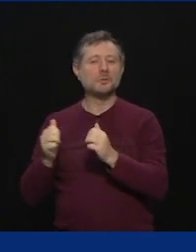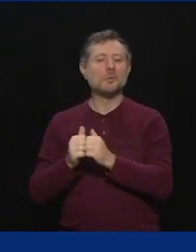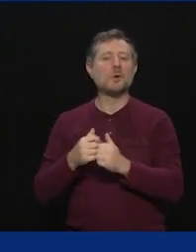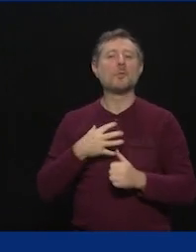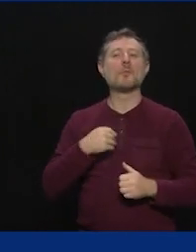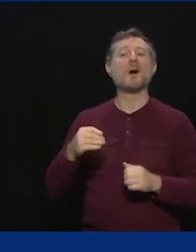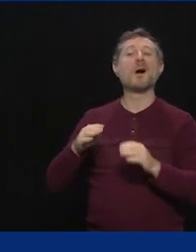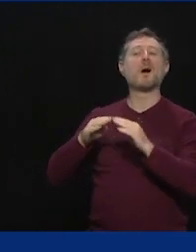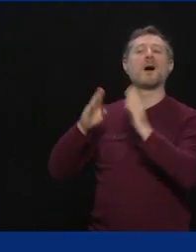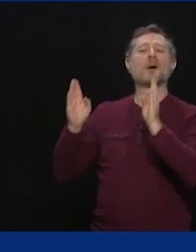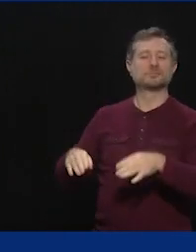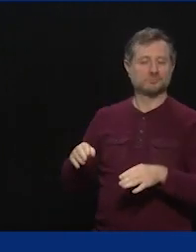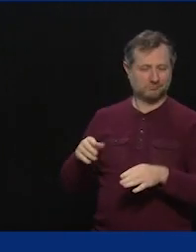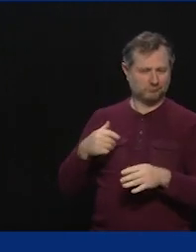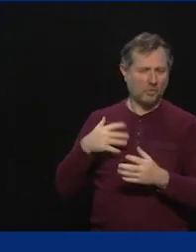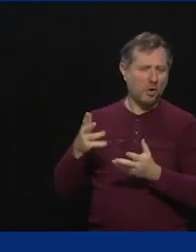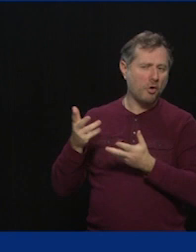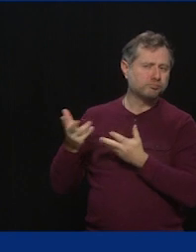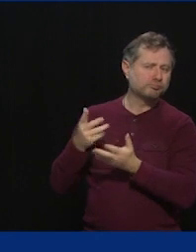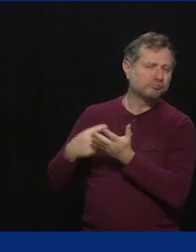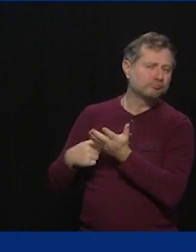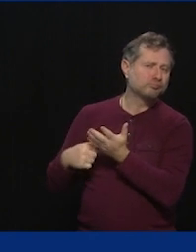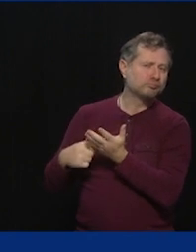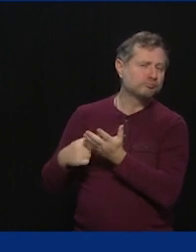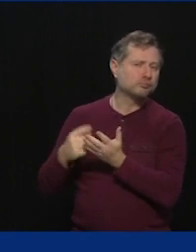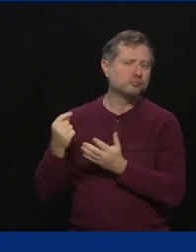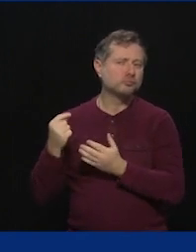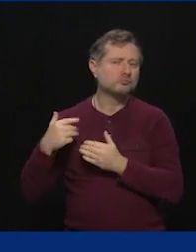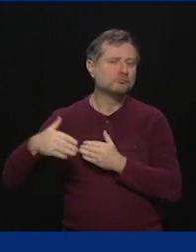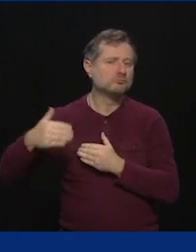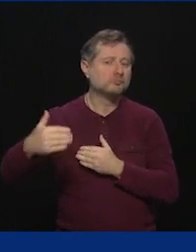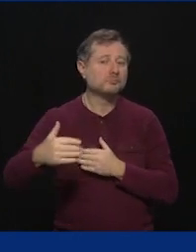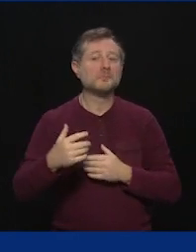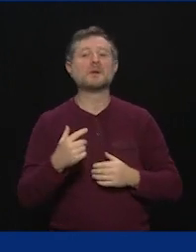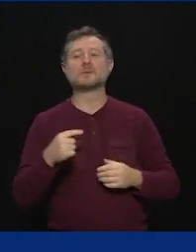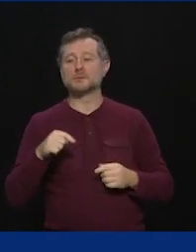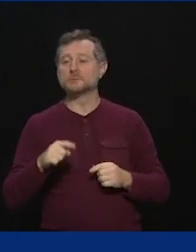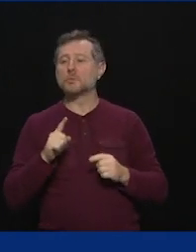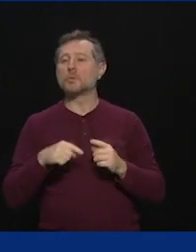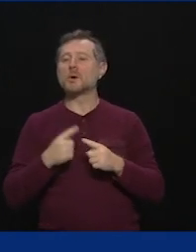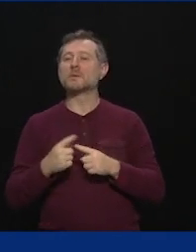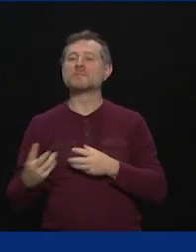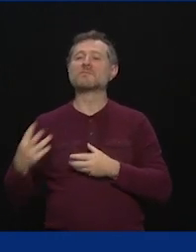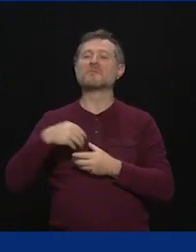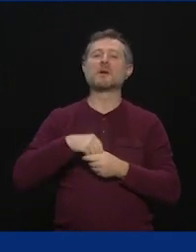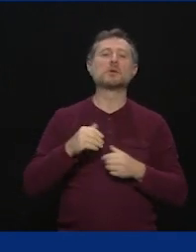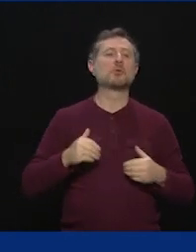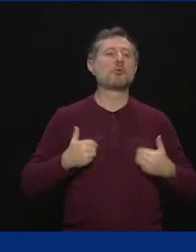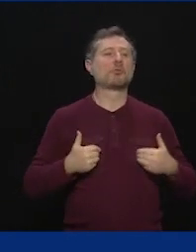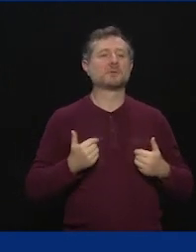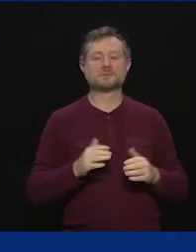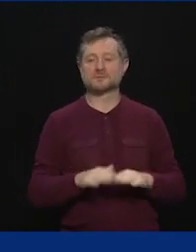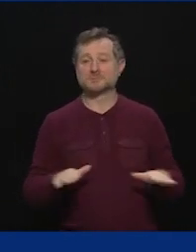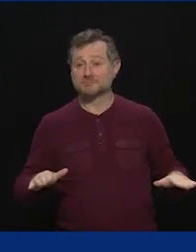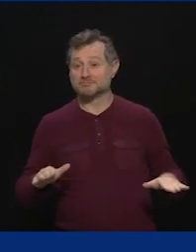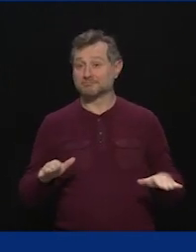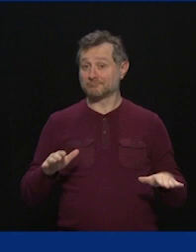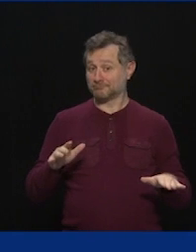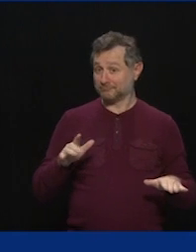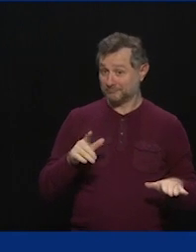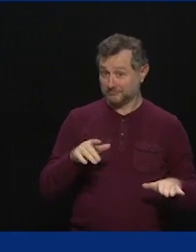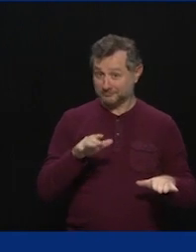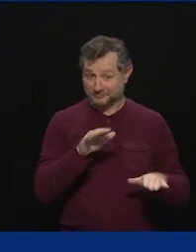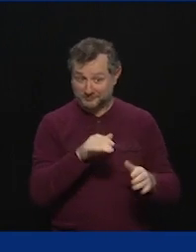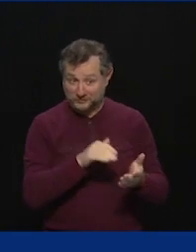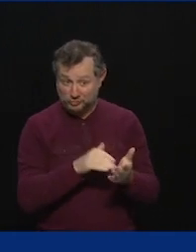on a number of fronts, but one is when we're going to be able to get younger children involved. Pediatricians, get ready. We want you to start signing up to make sure you